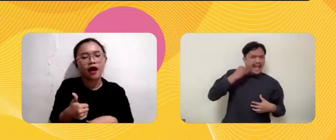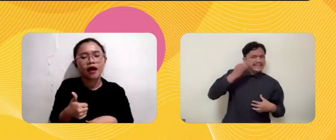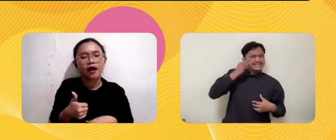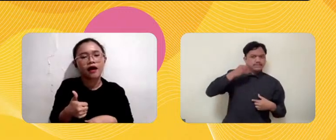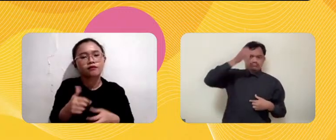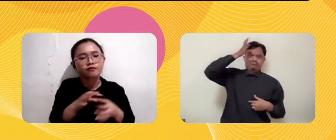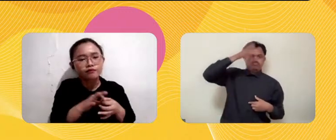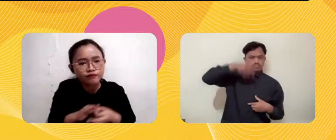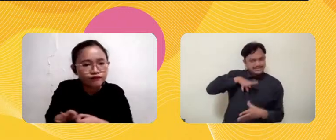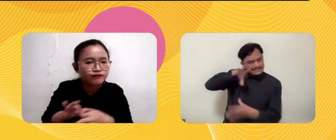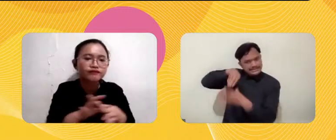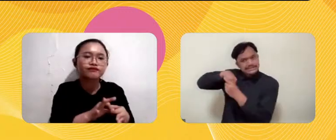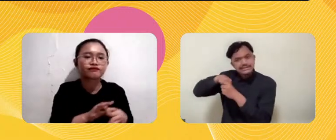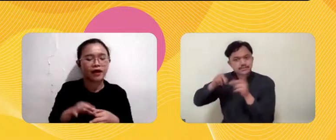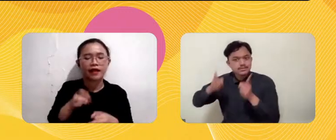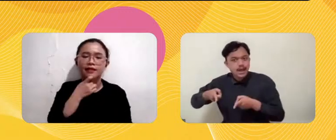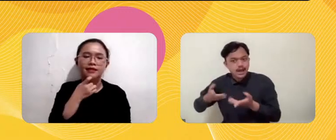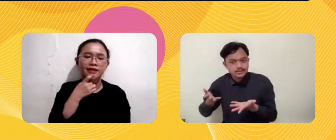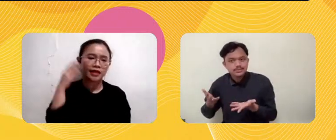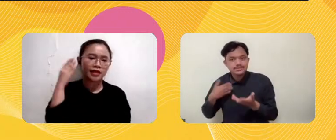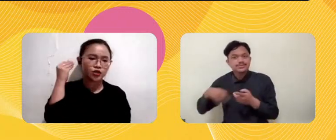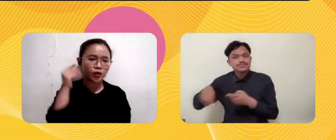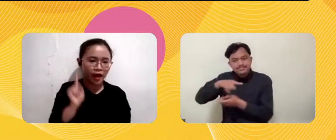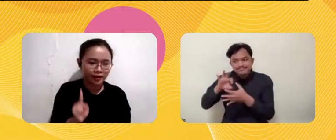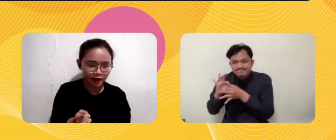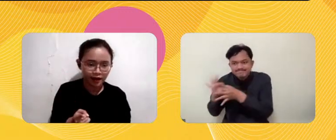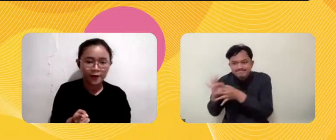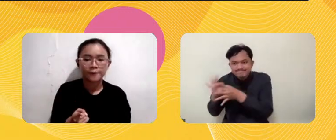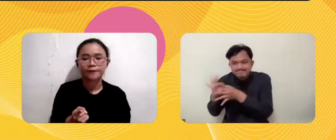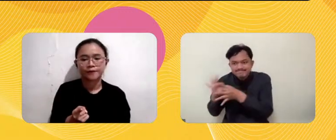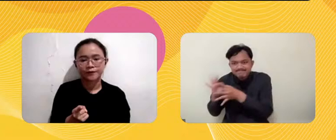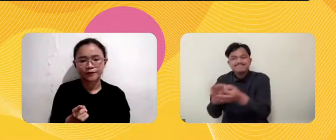issue. So related to that, it